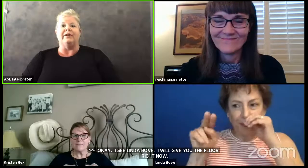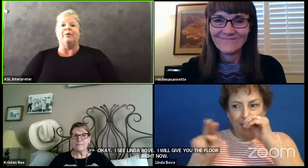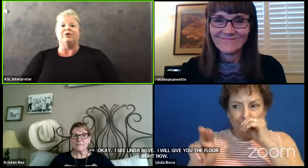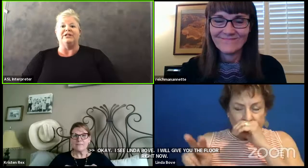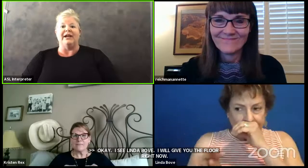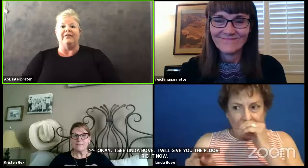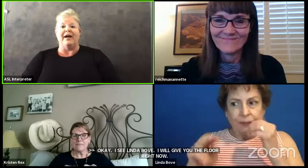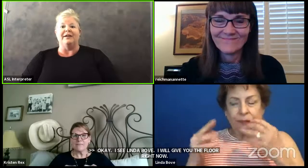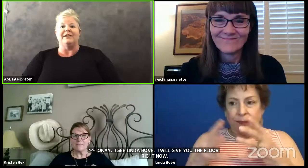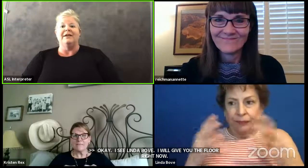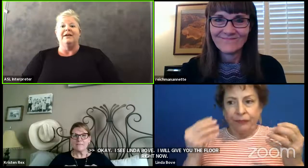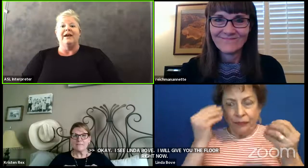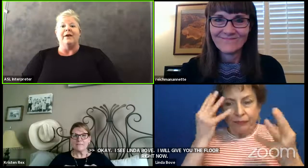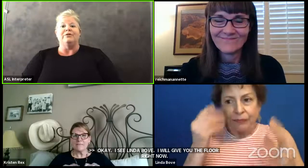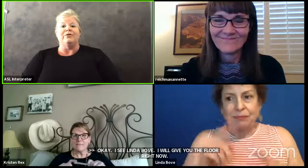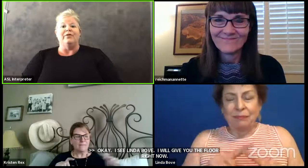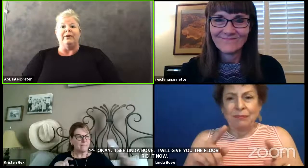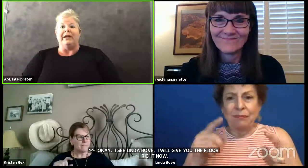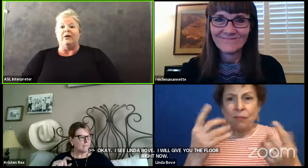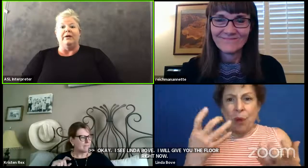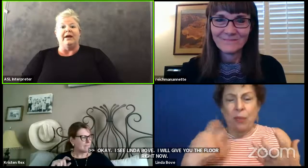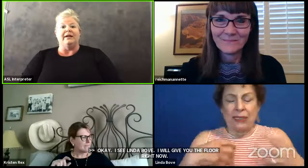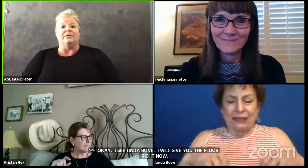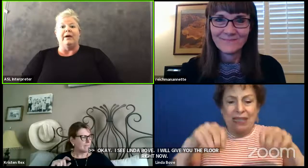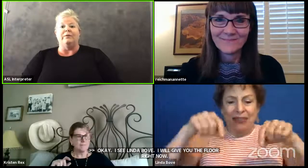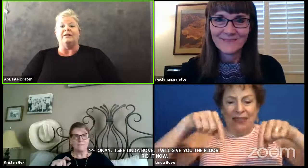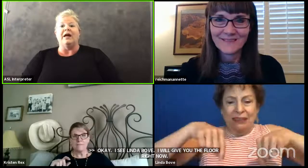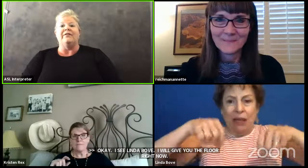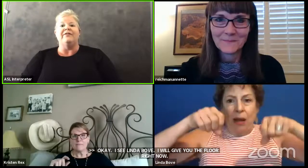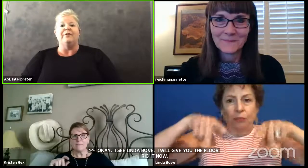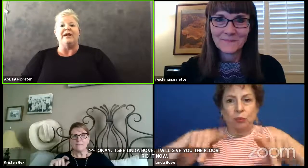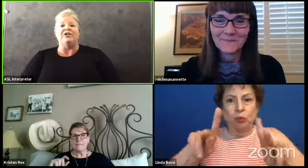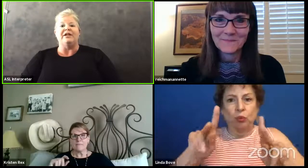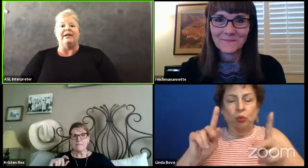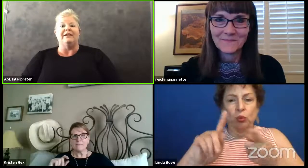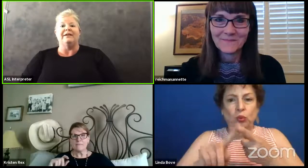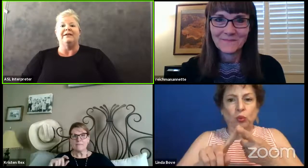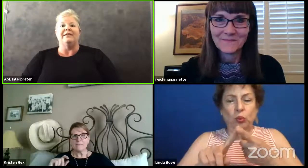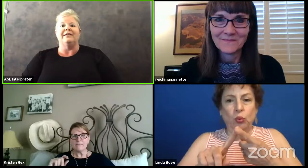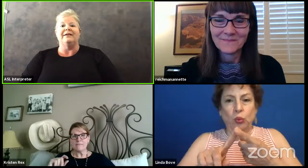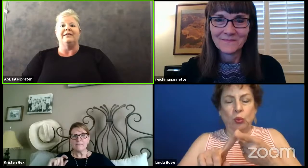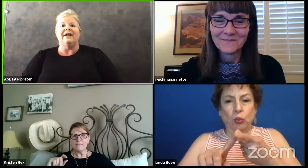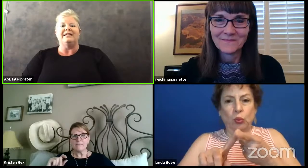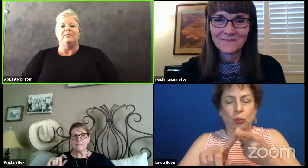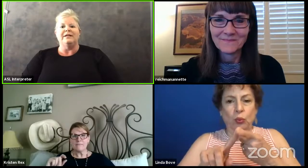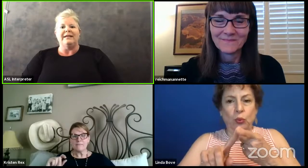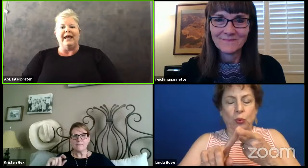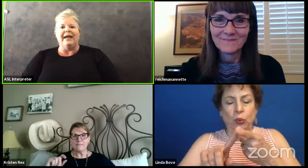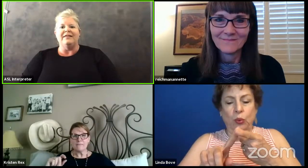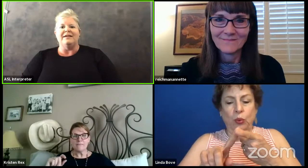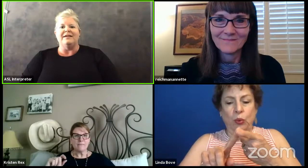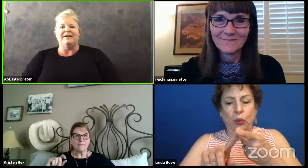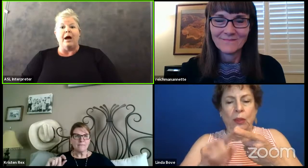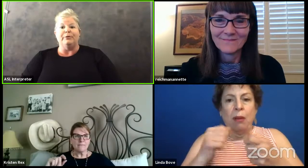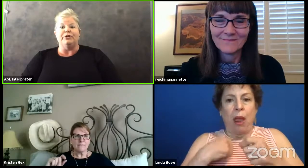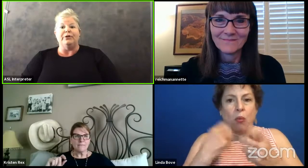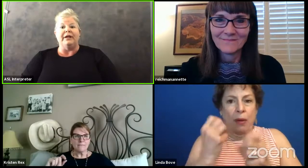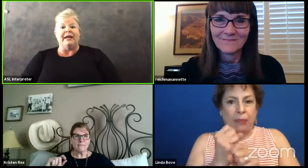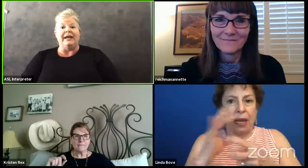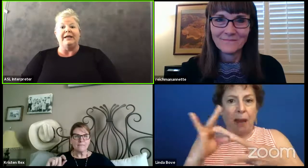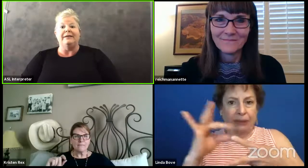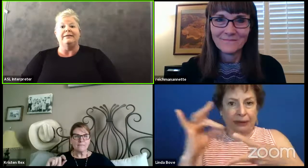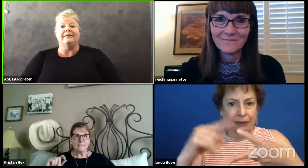I really appreciate that. I was reviewing it online as well. was a lot of information. But I did want to take this